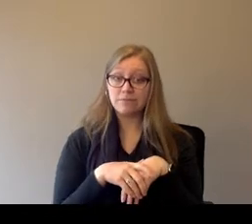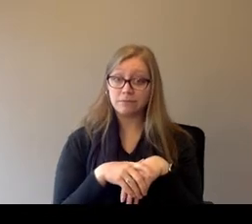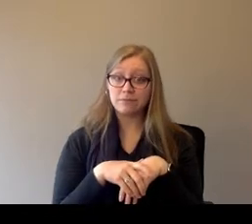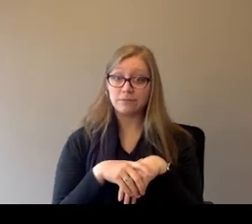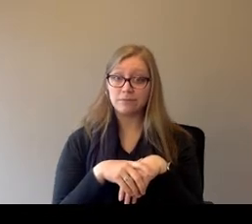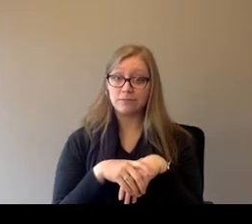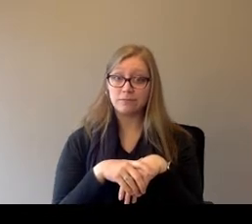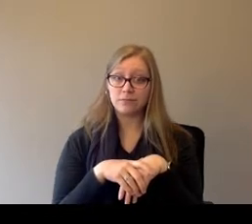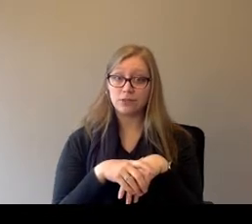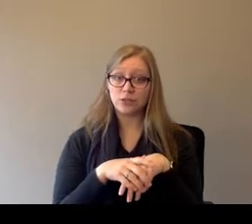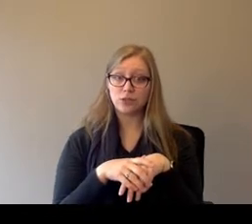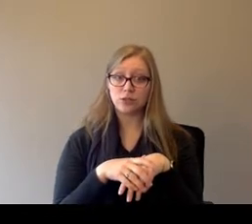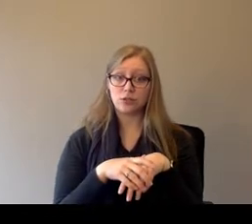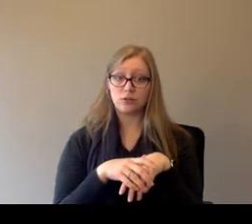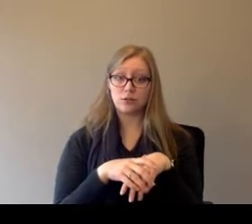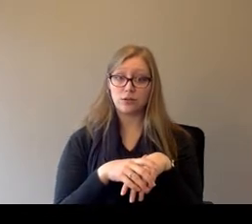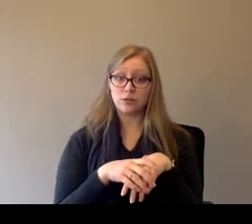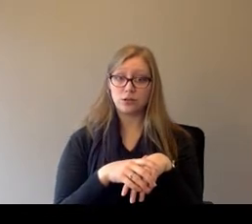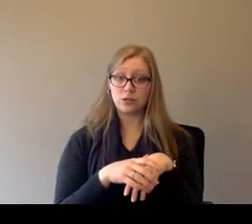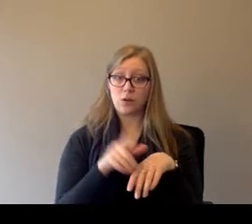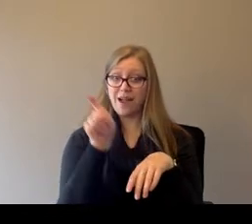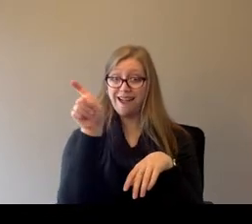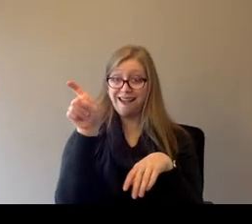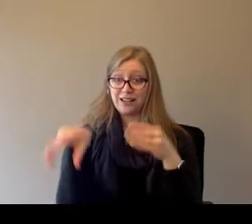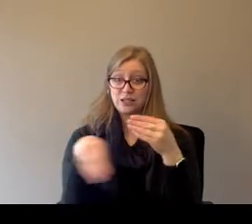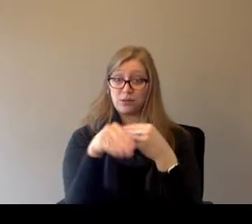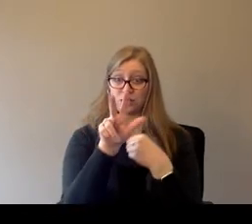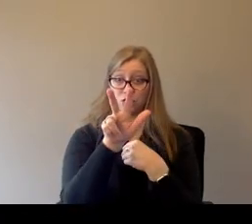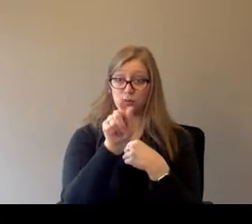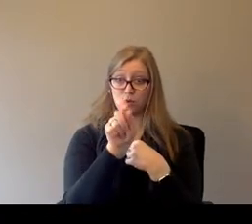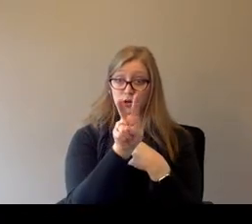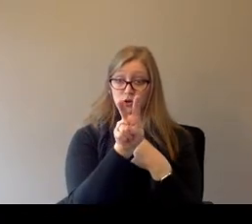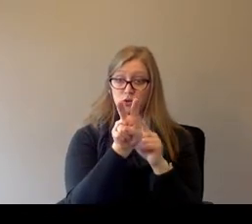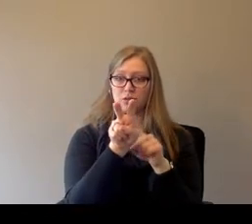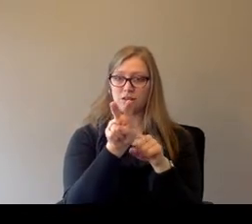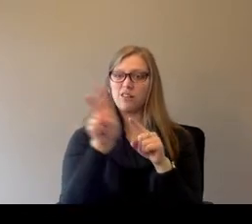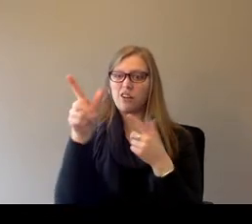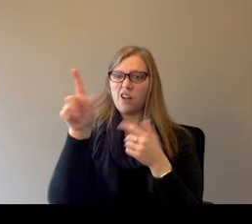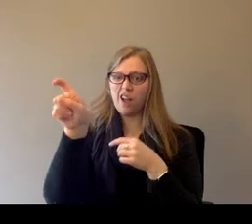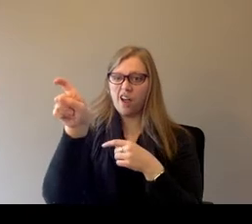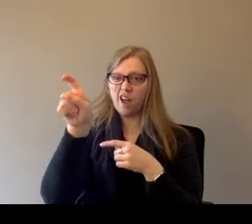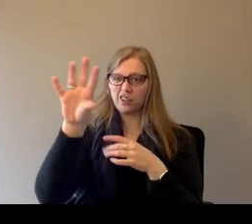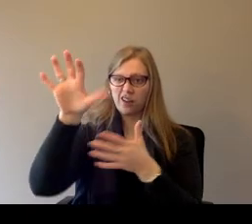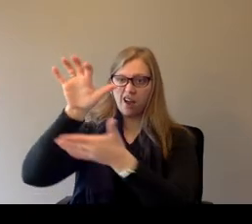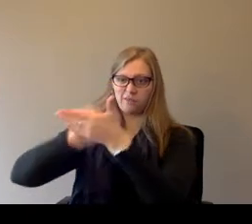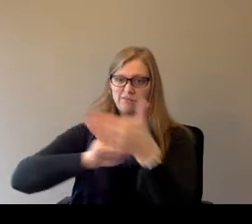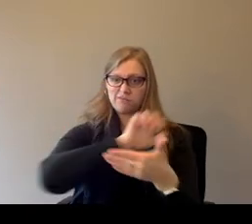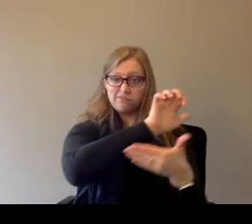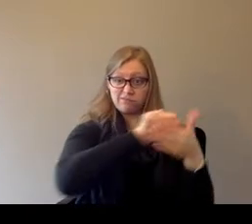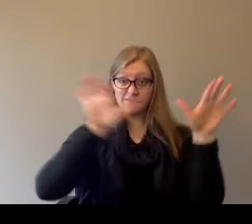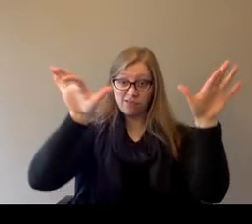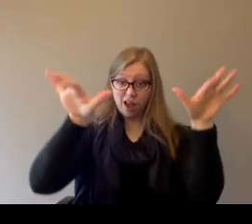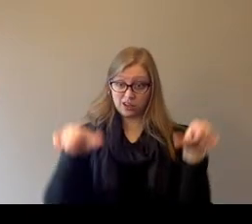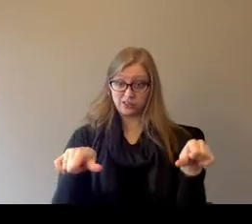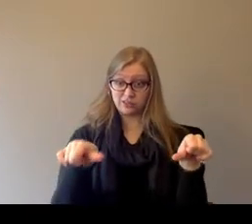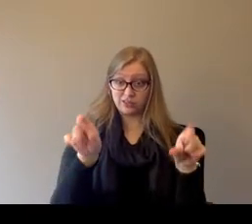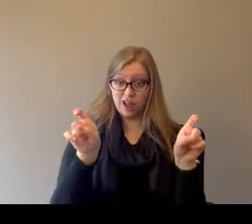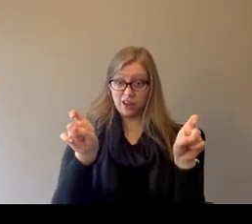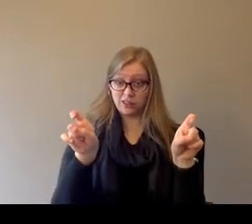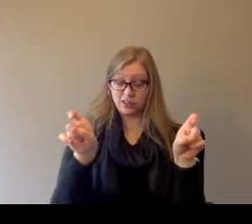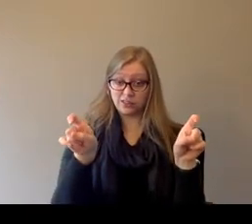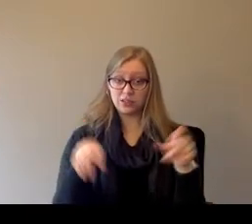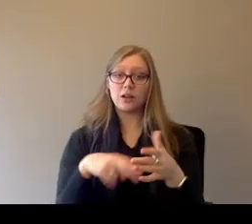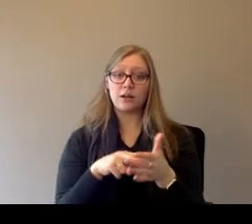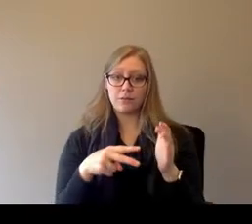subtract x from each side, I have 3.2 equals 3x minus 1.3.